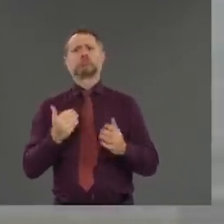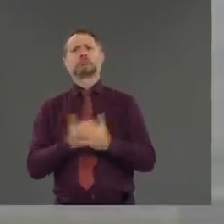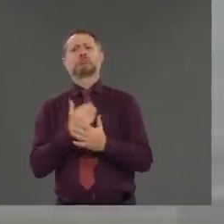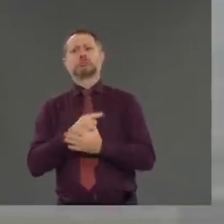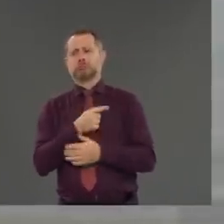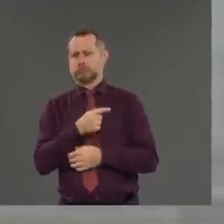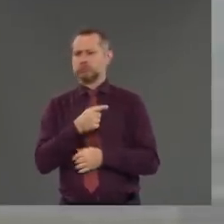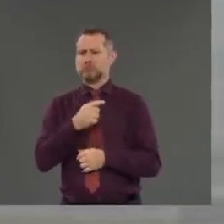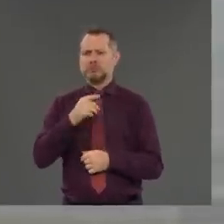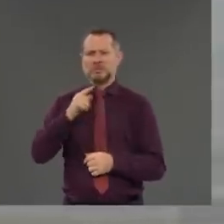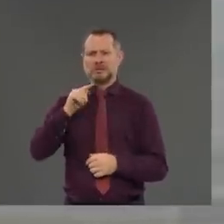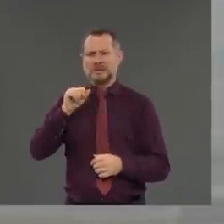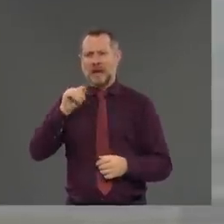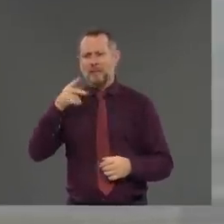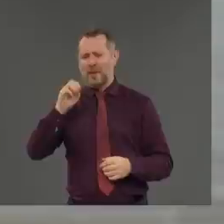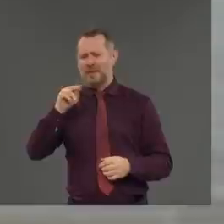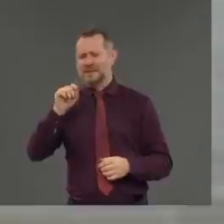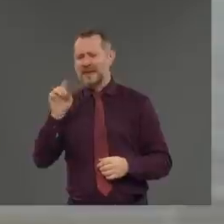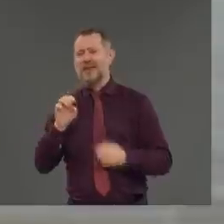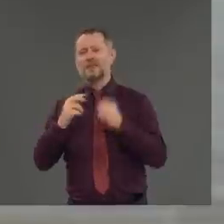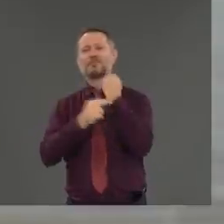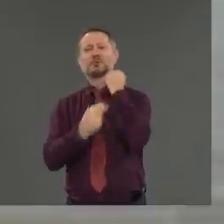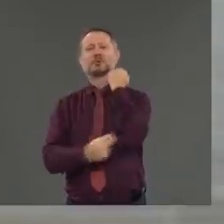went to the Port Authority. But